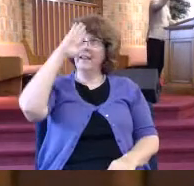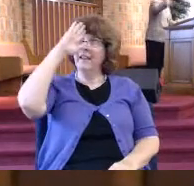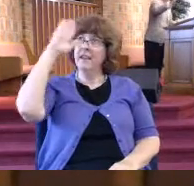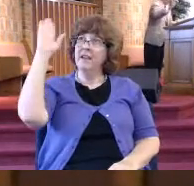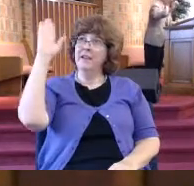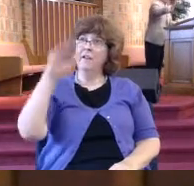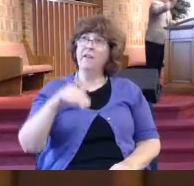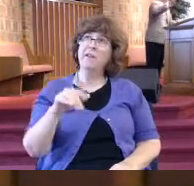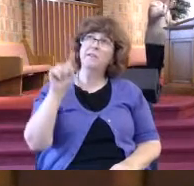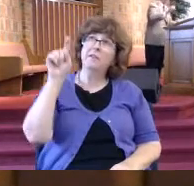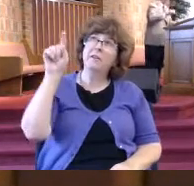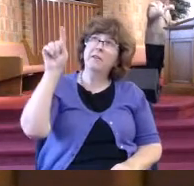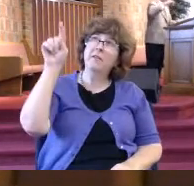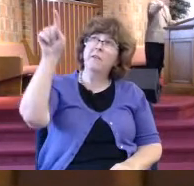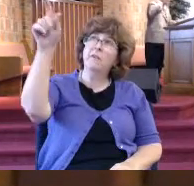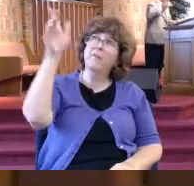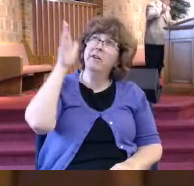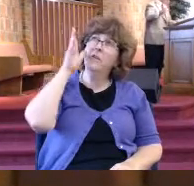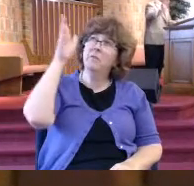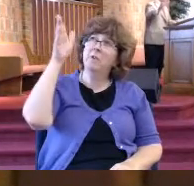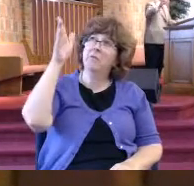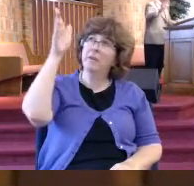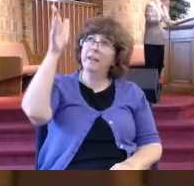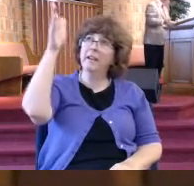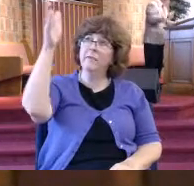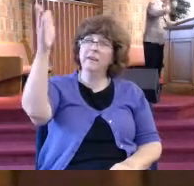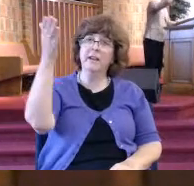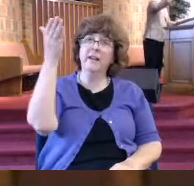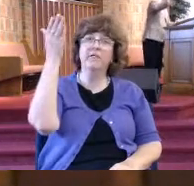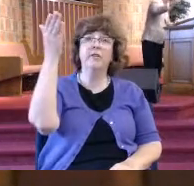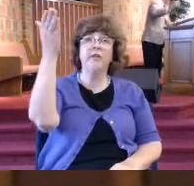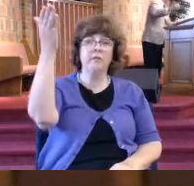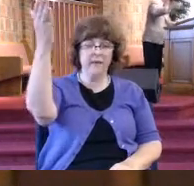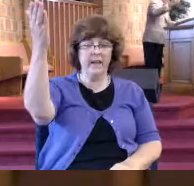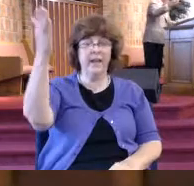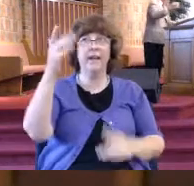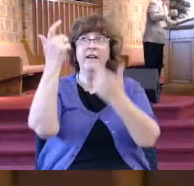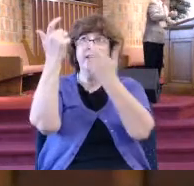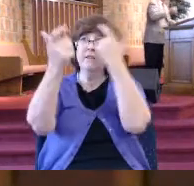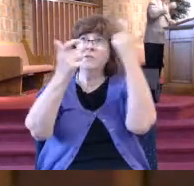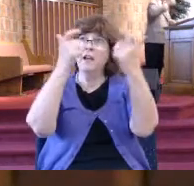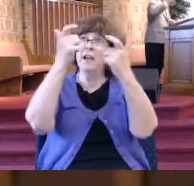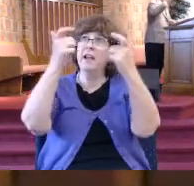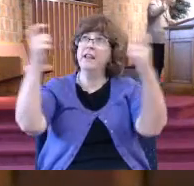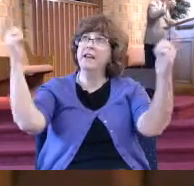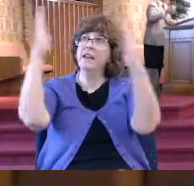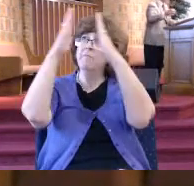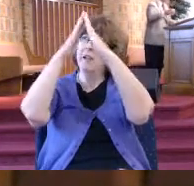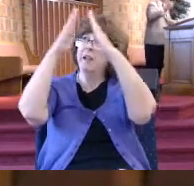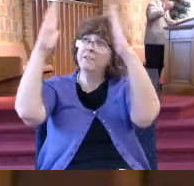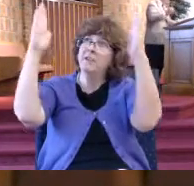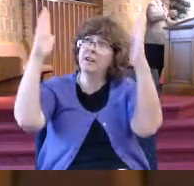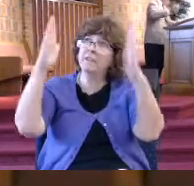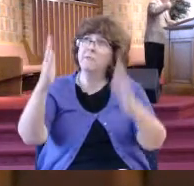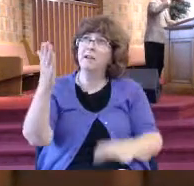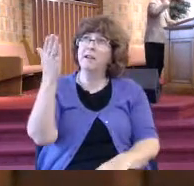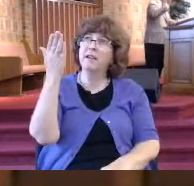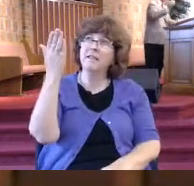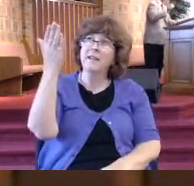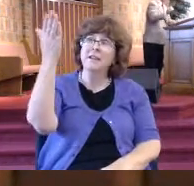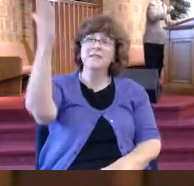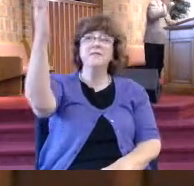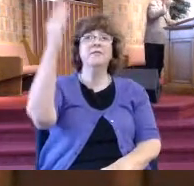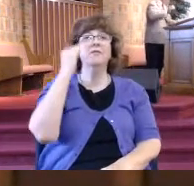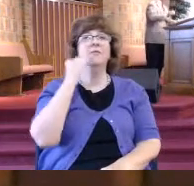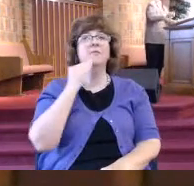say, yonder over the rolling river, where the shining mansions